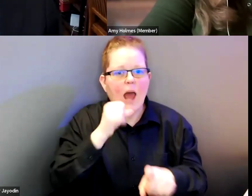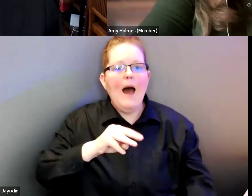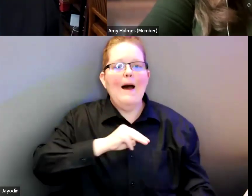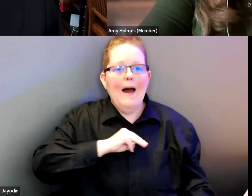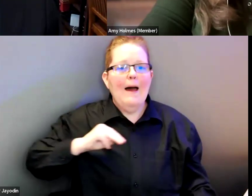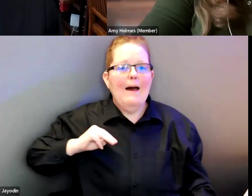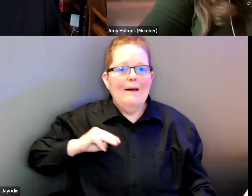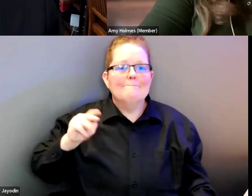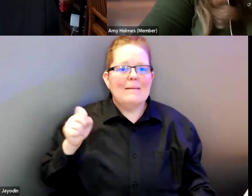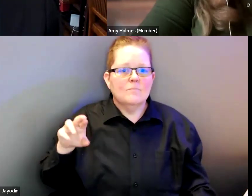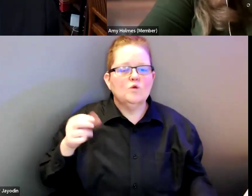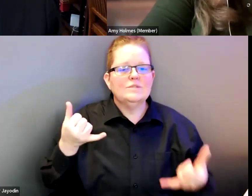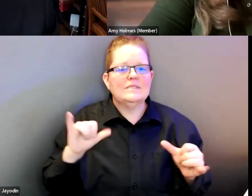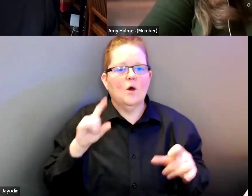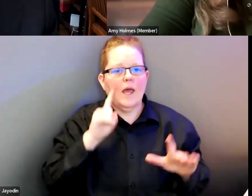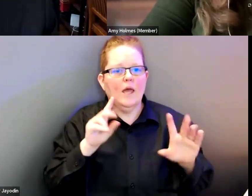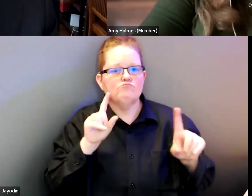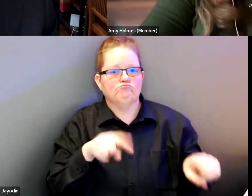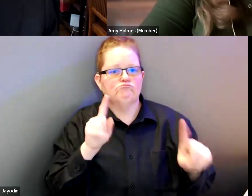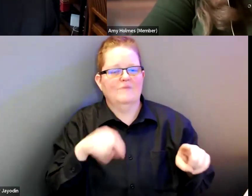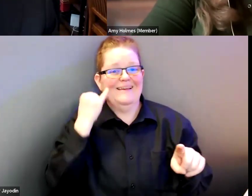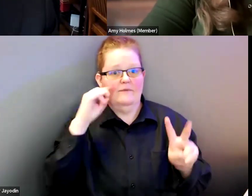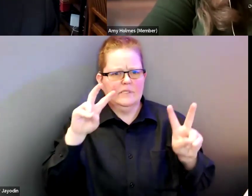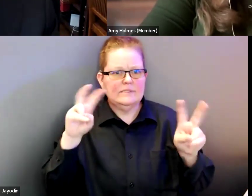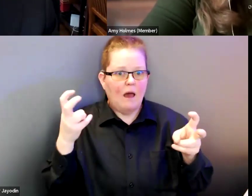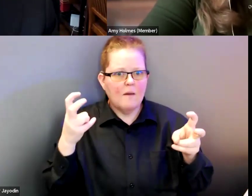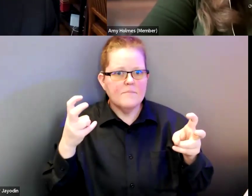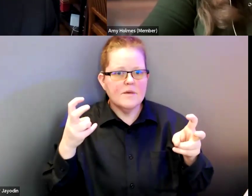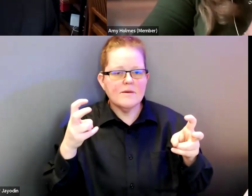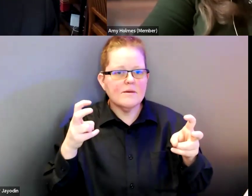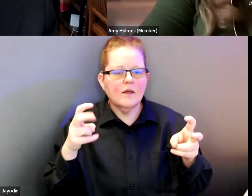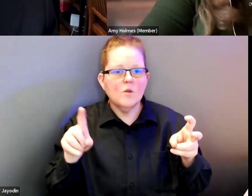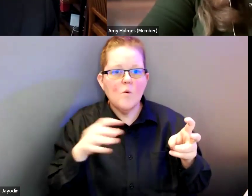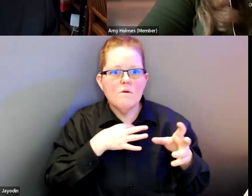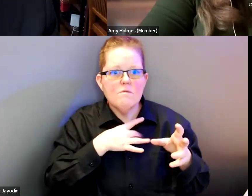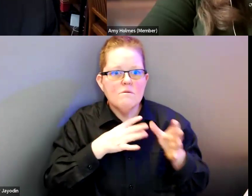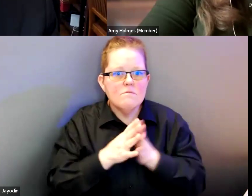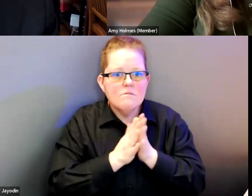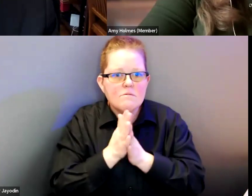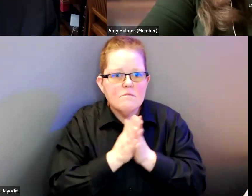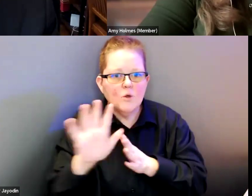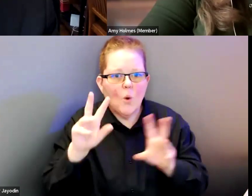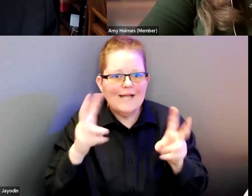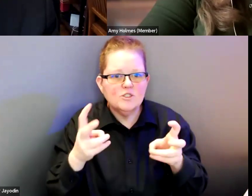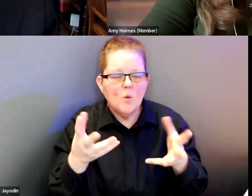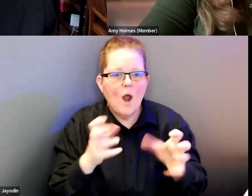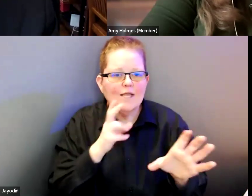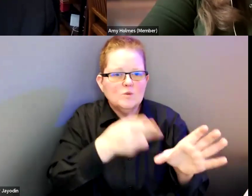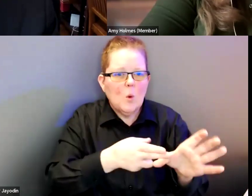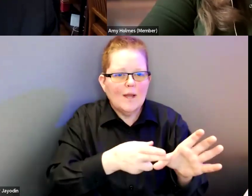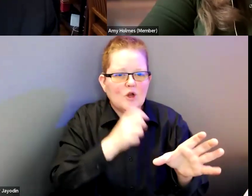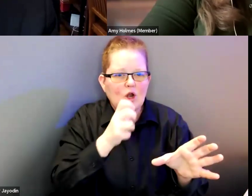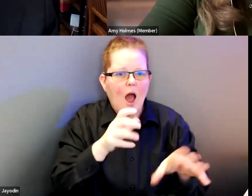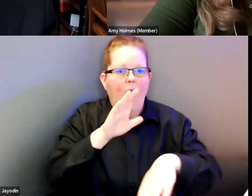if a topic, like an emerging topic is like your issue and you really want to join, even though you're not on that subcommittee, you can